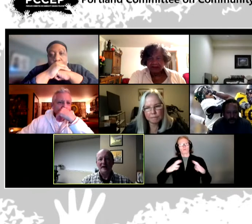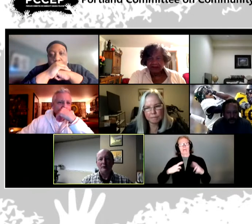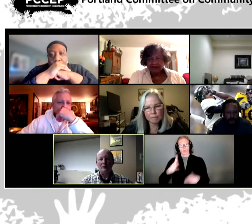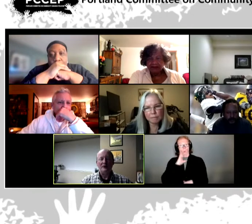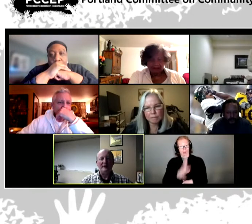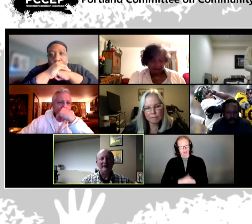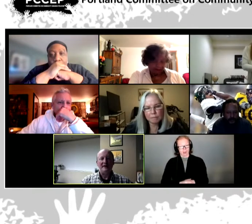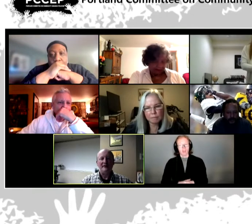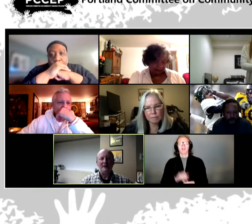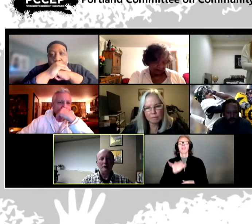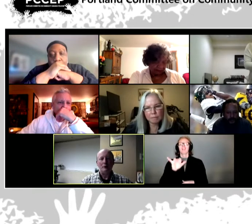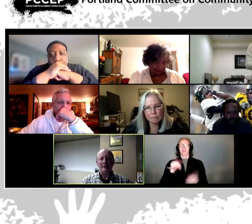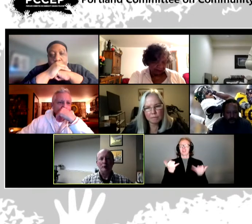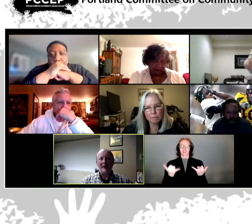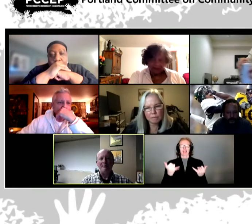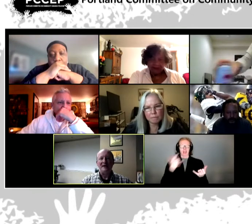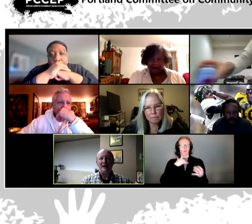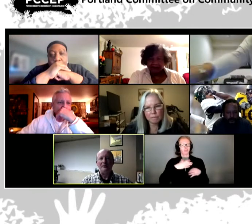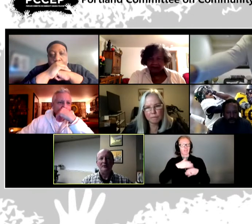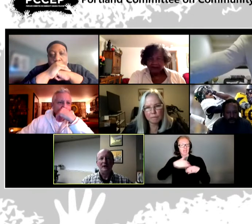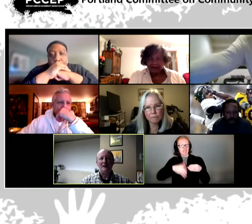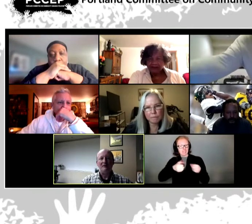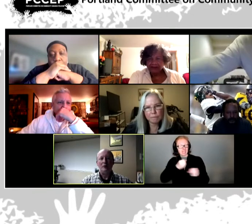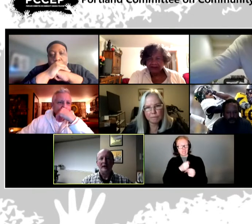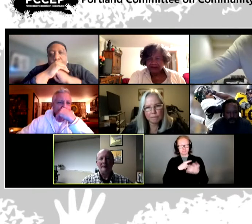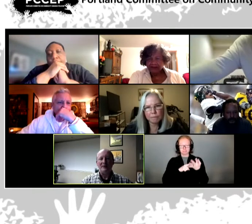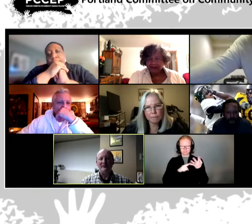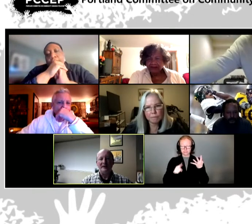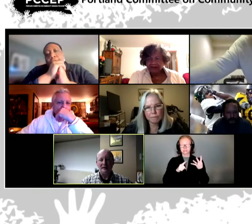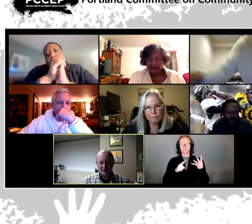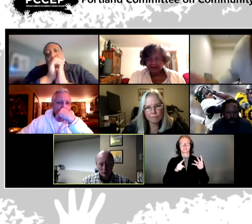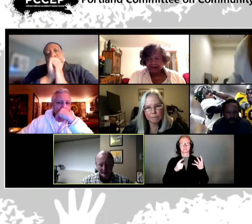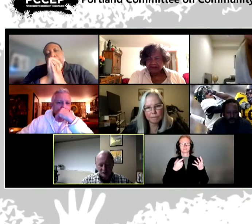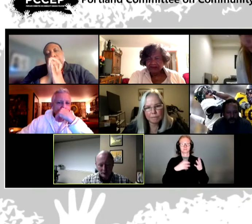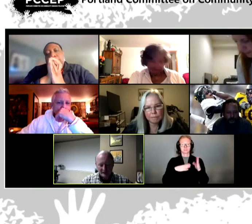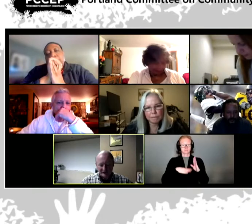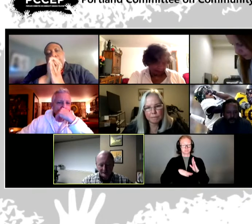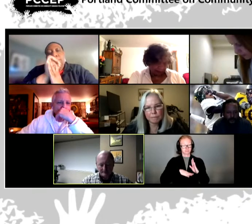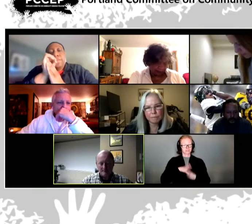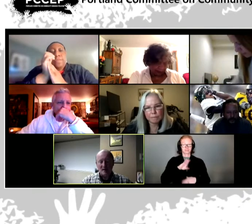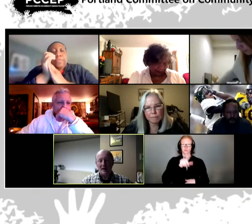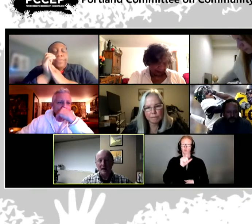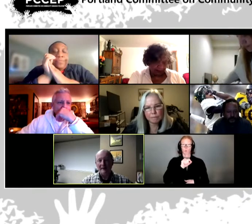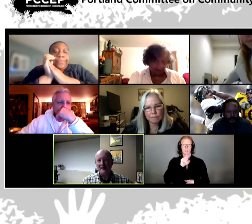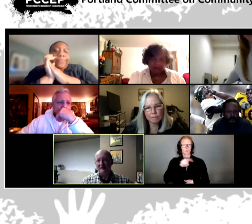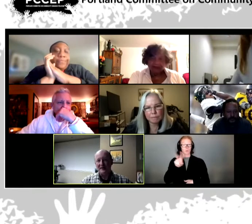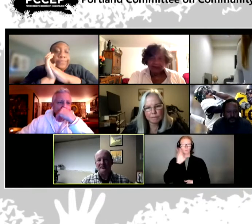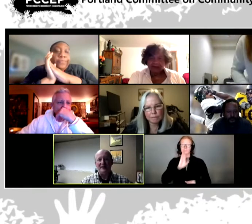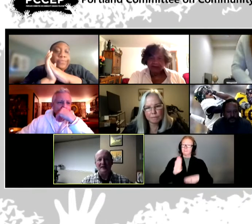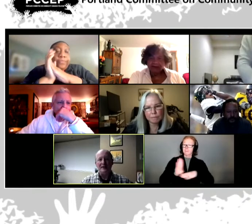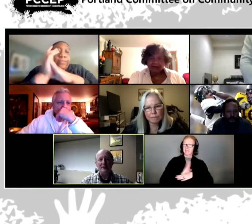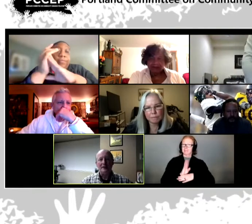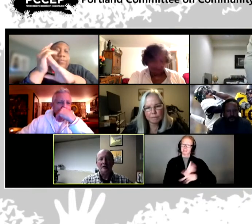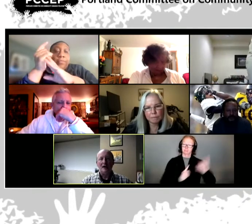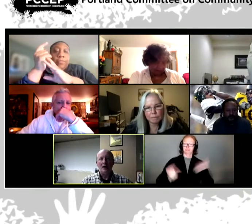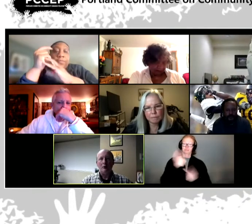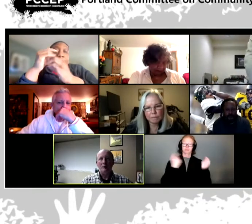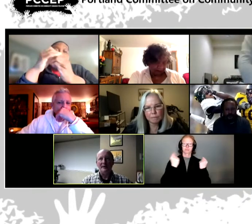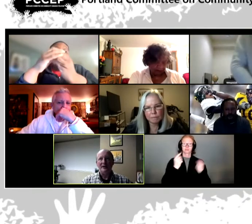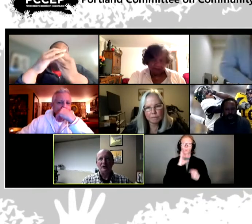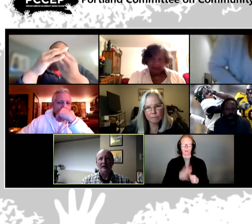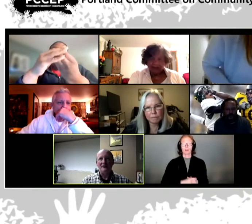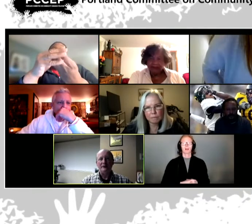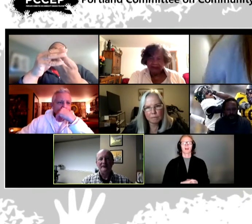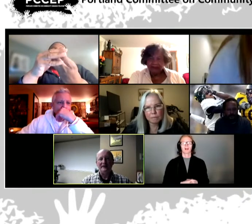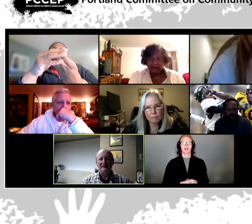That's kind of what we're doing at the end of the year. We're really ramping up for a busy 2022. And then to finish the year, we'll